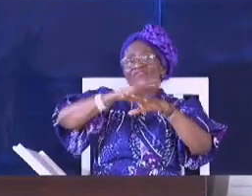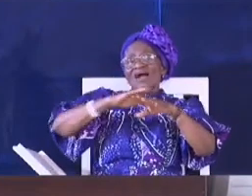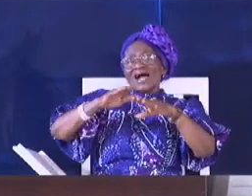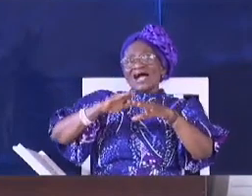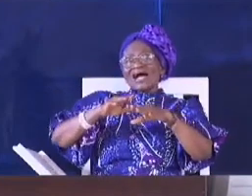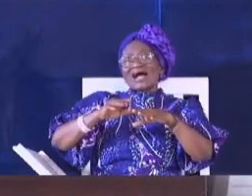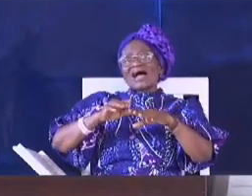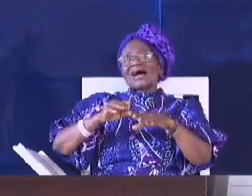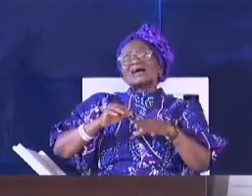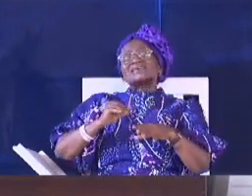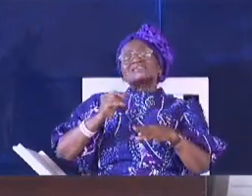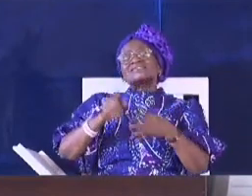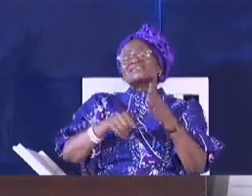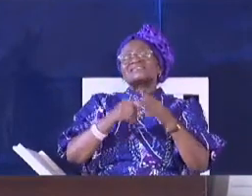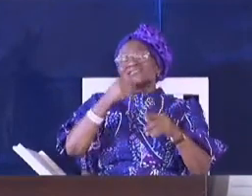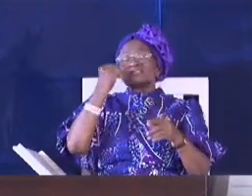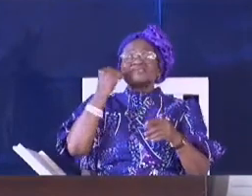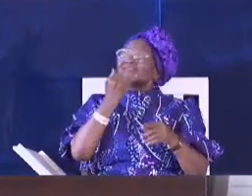That's number